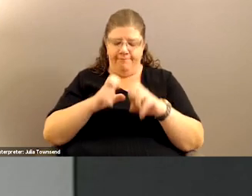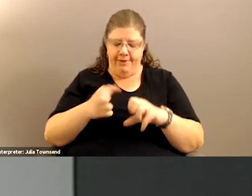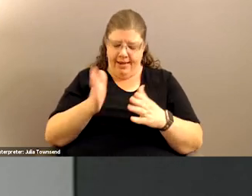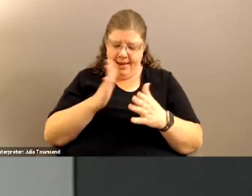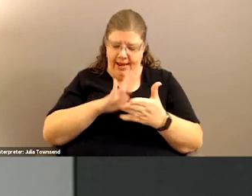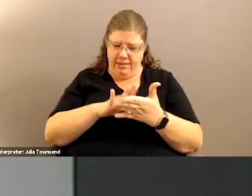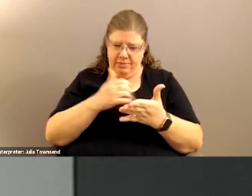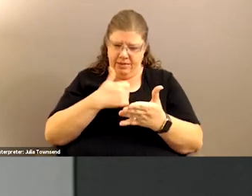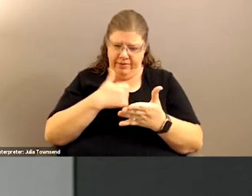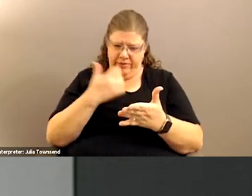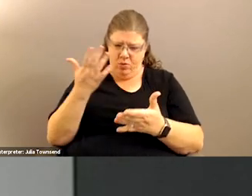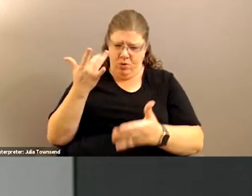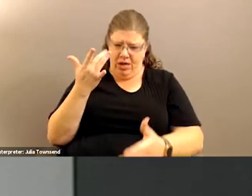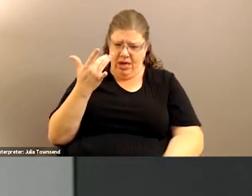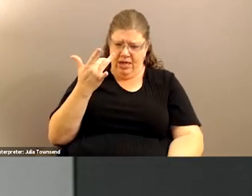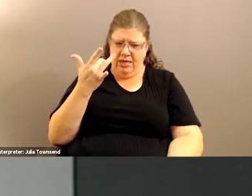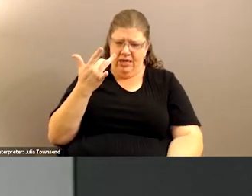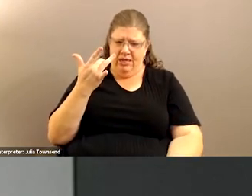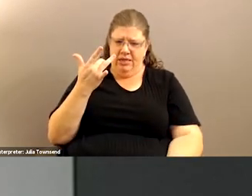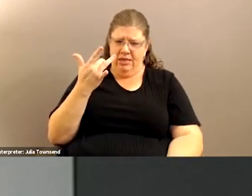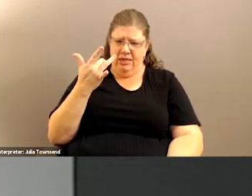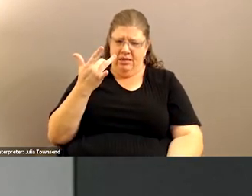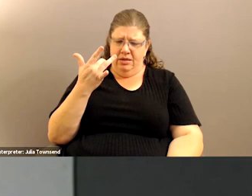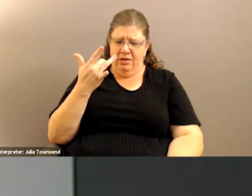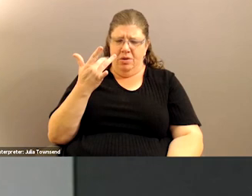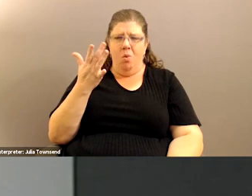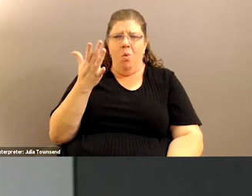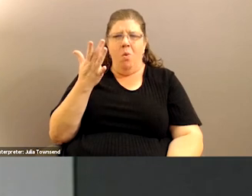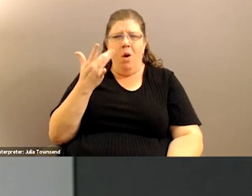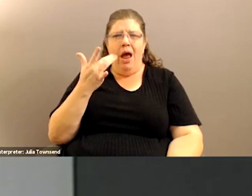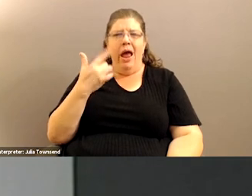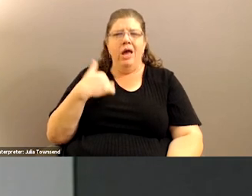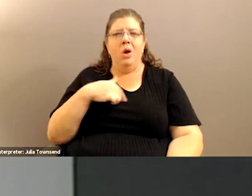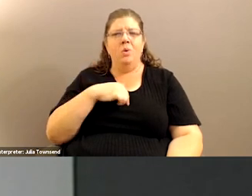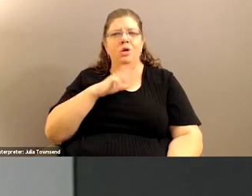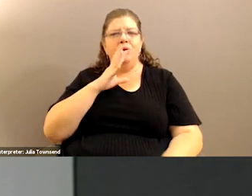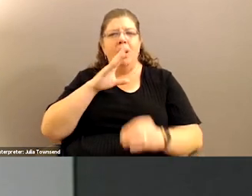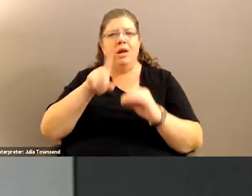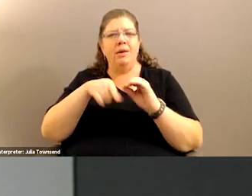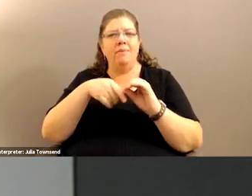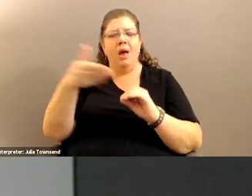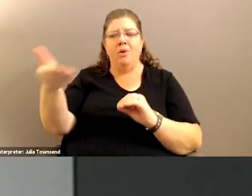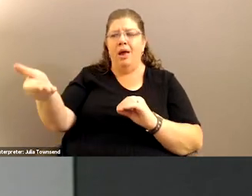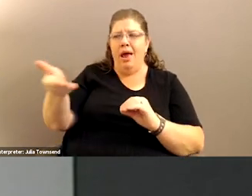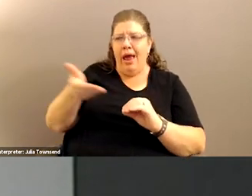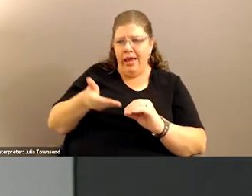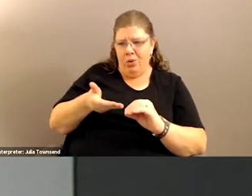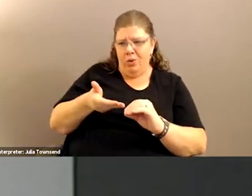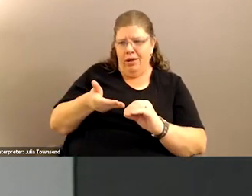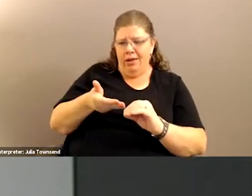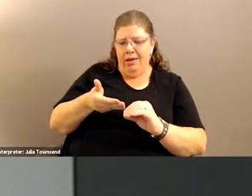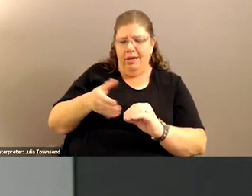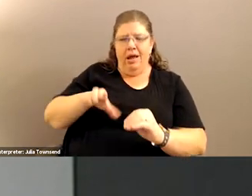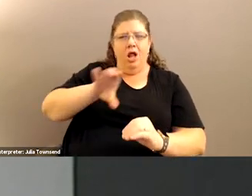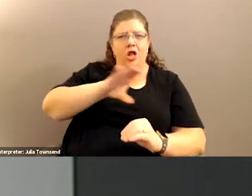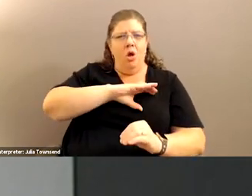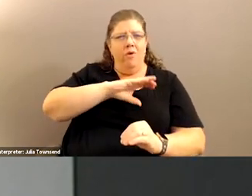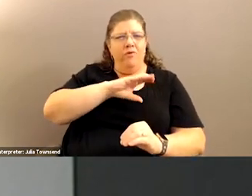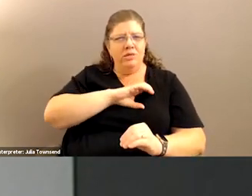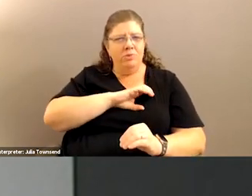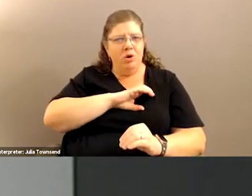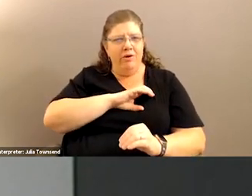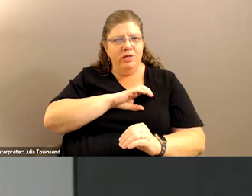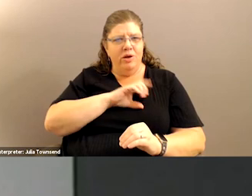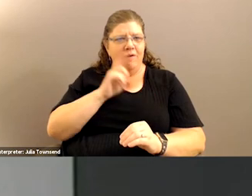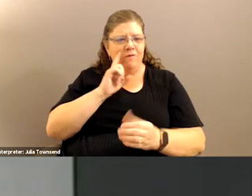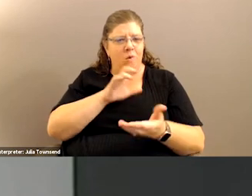why why are we talking about hiring a law enforcement officer at